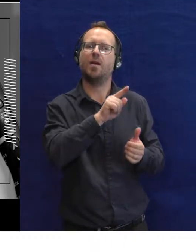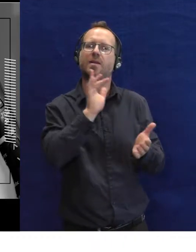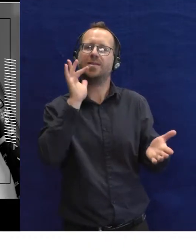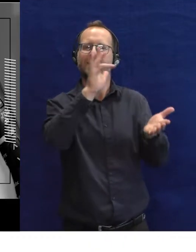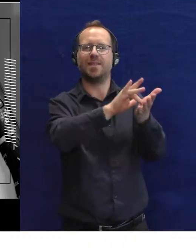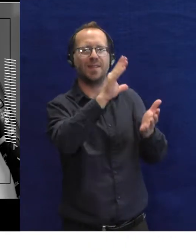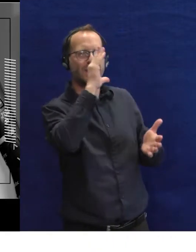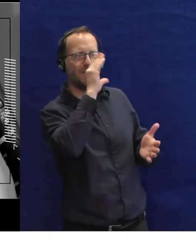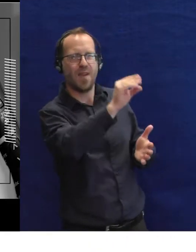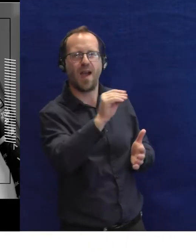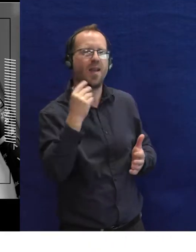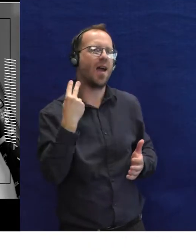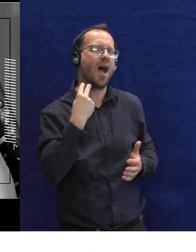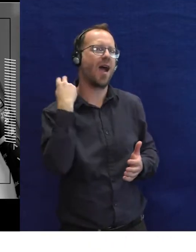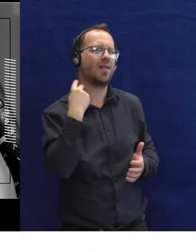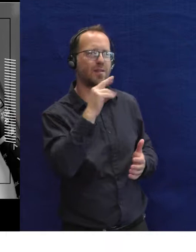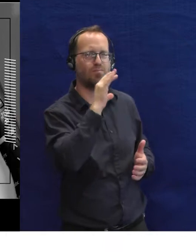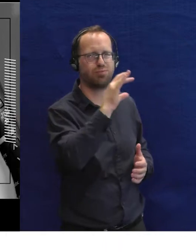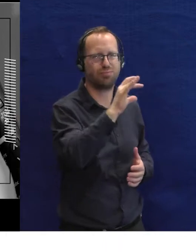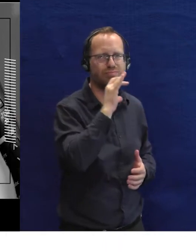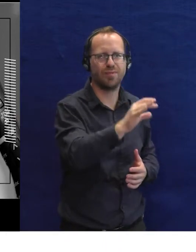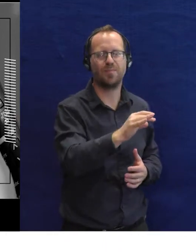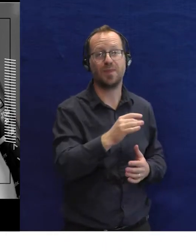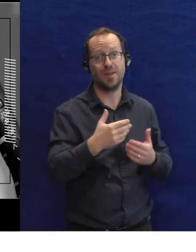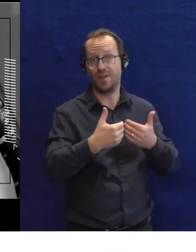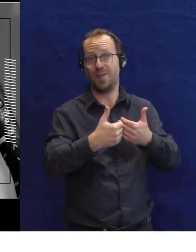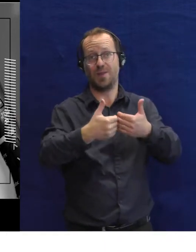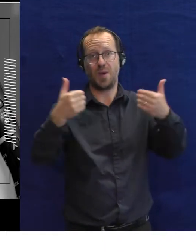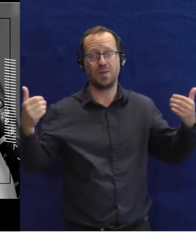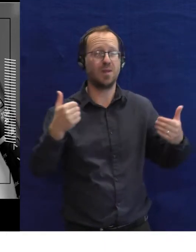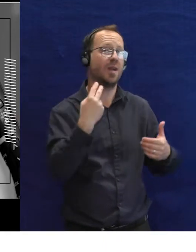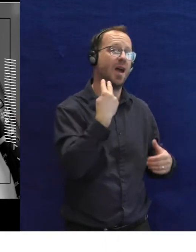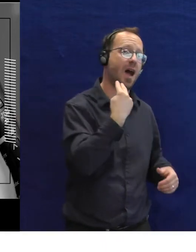market. There are slight differences between the UK and the US.